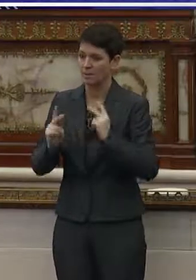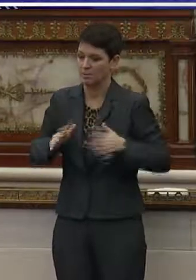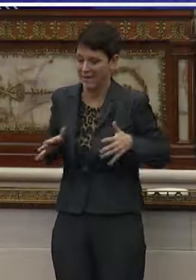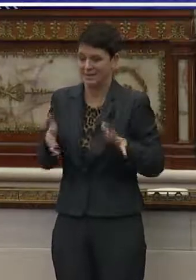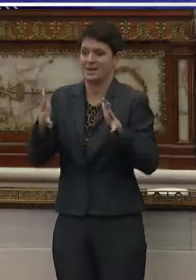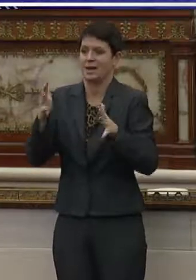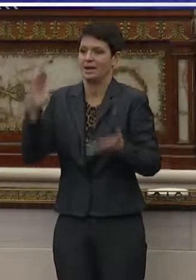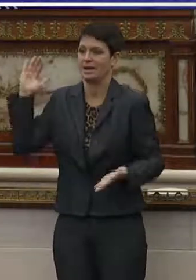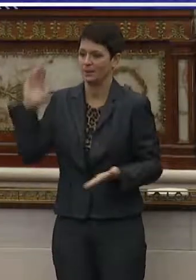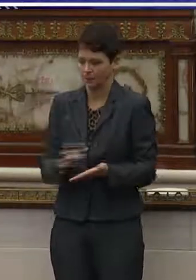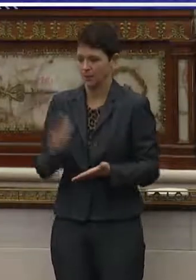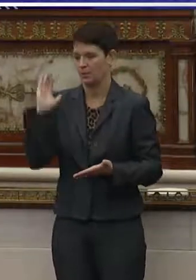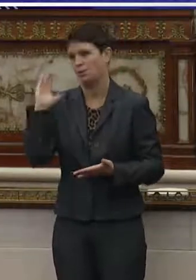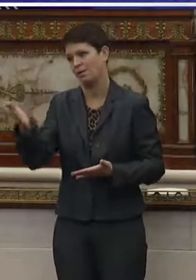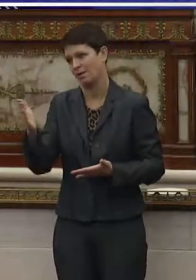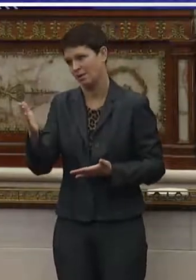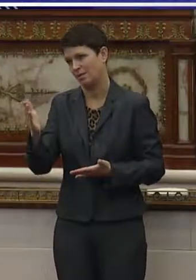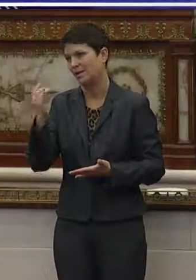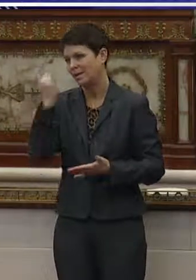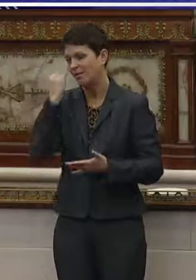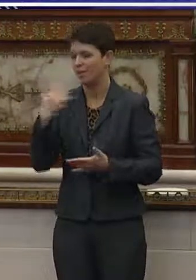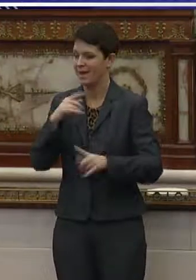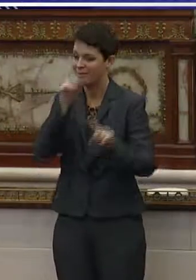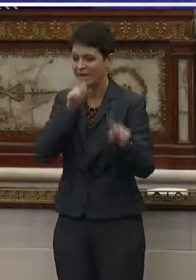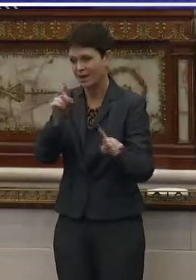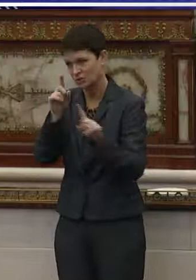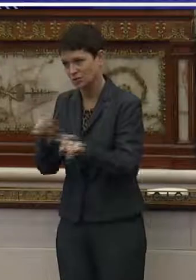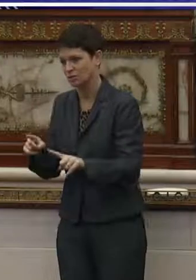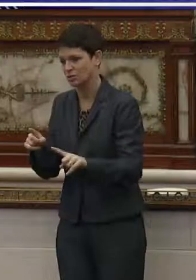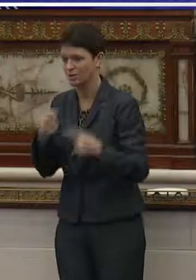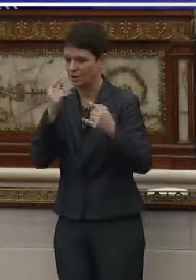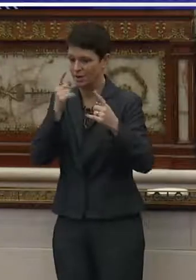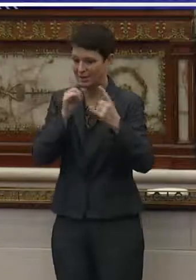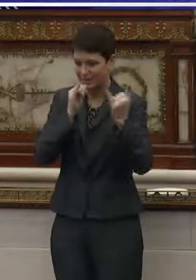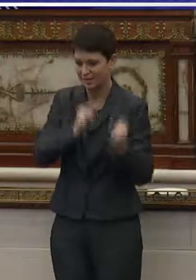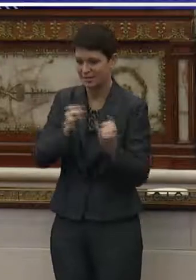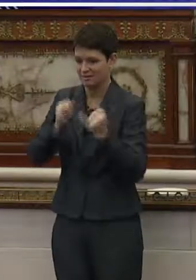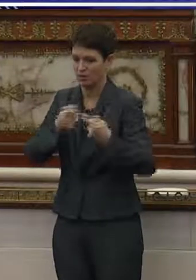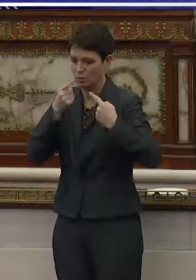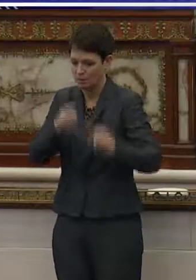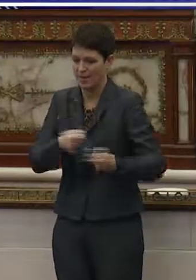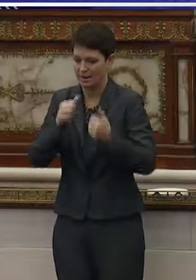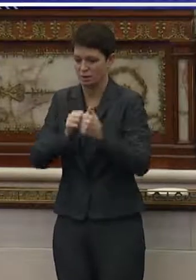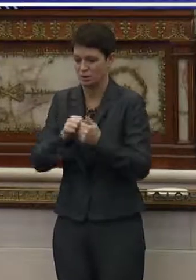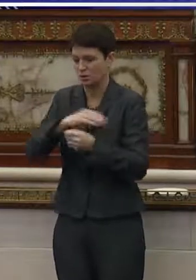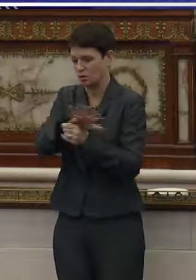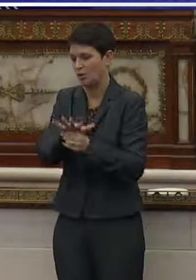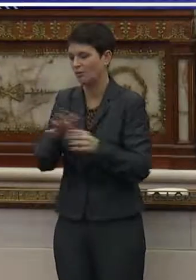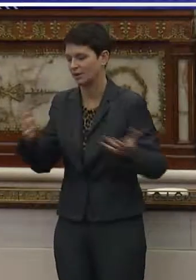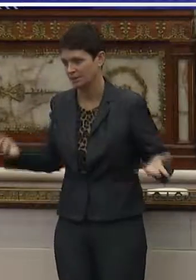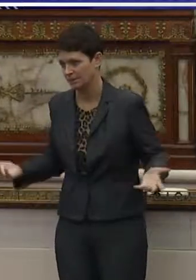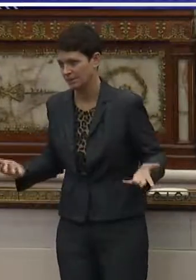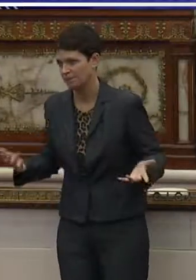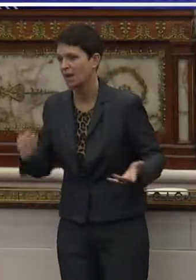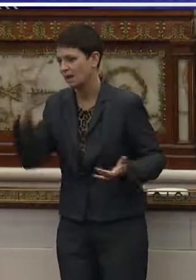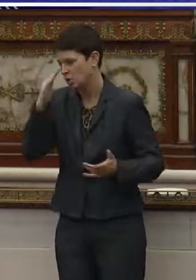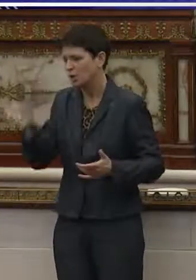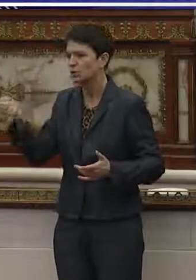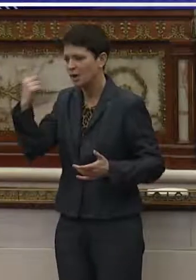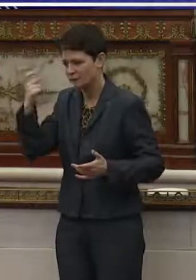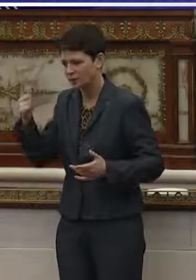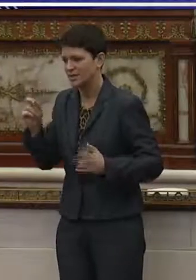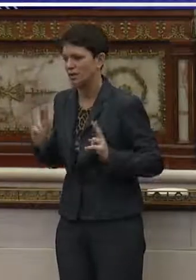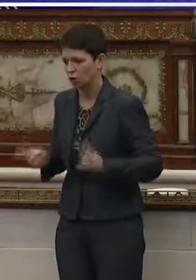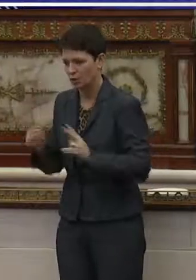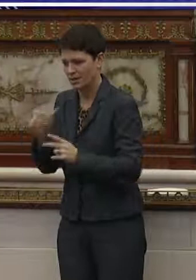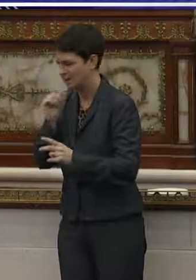anxiety level drop significantly as it relates to individual battles with this coronavirus crisis. So I know you understand the sense of urgency.